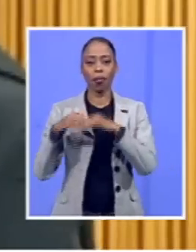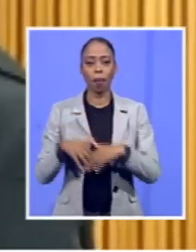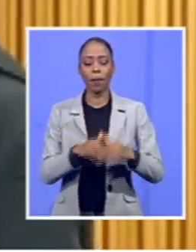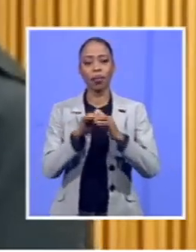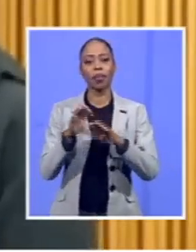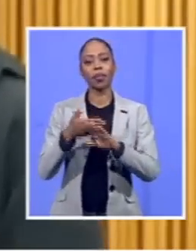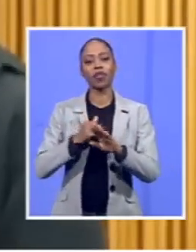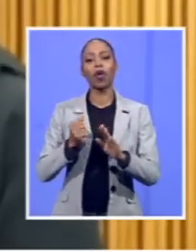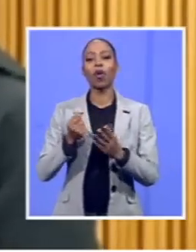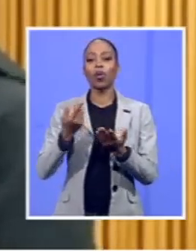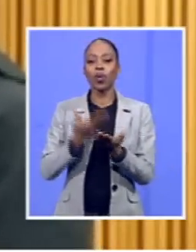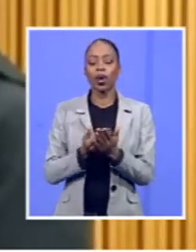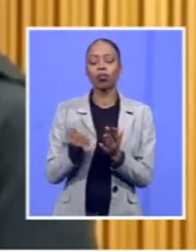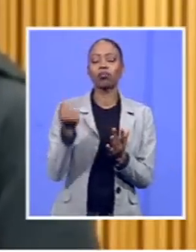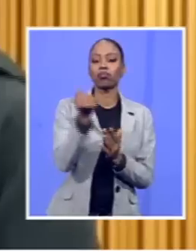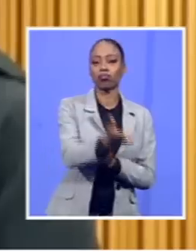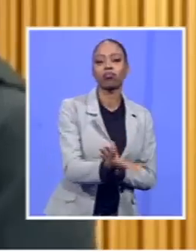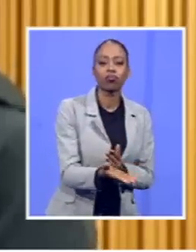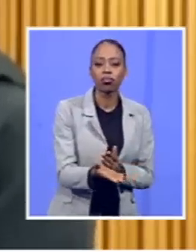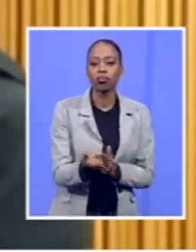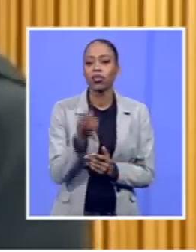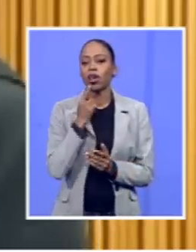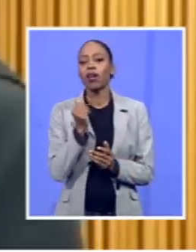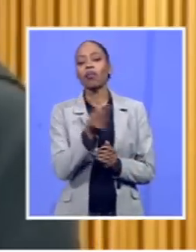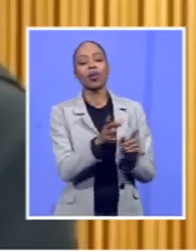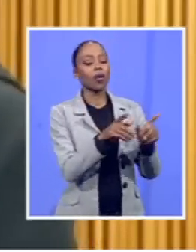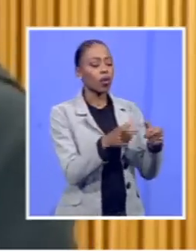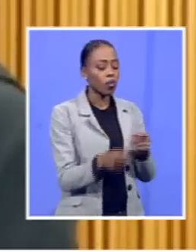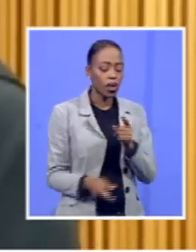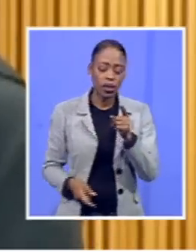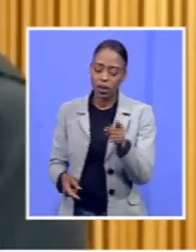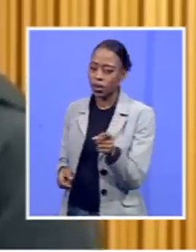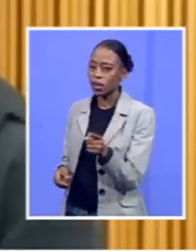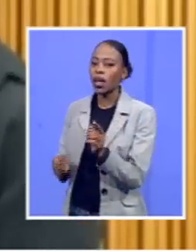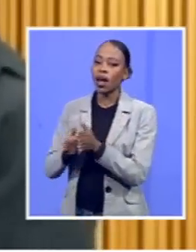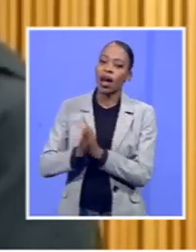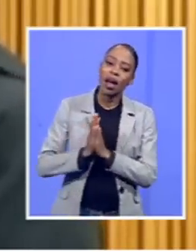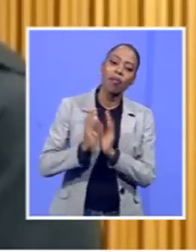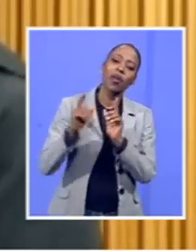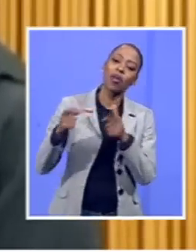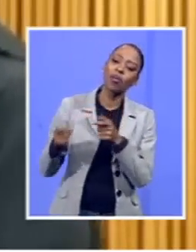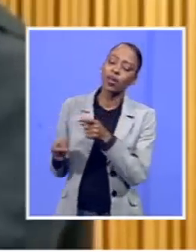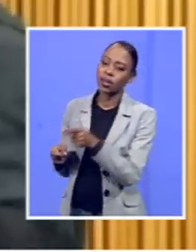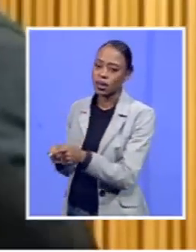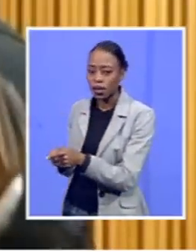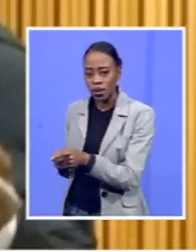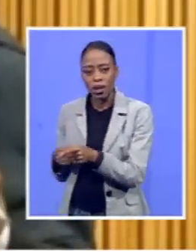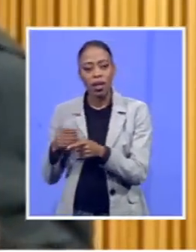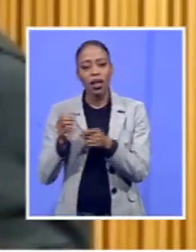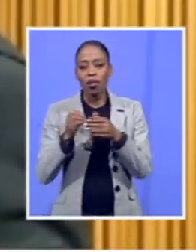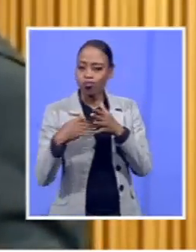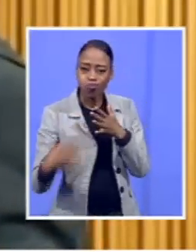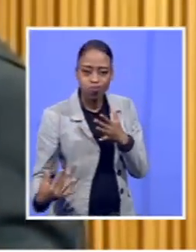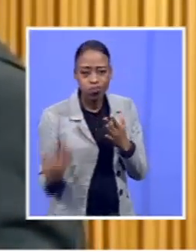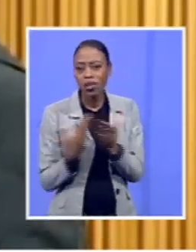impeached. And say the other one is going to be called the impeachment committee, the other one is going to be called the appeal committee, the other one is going to be called... Parliament